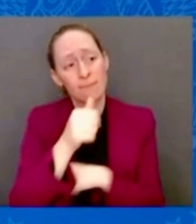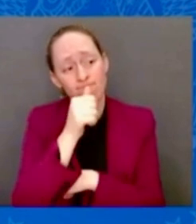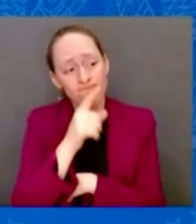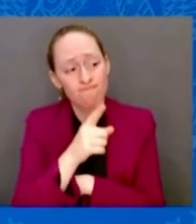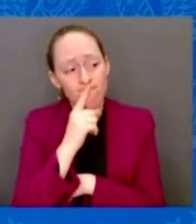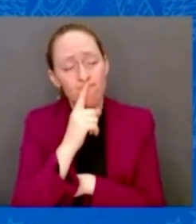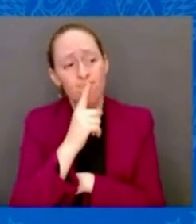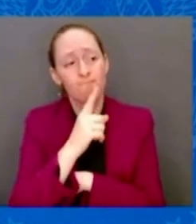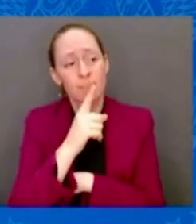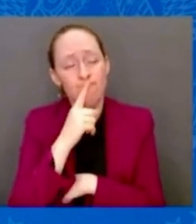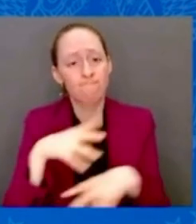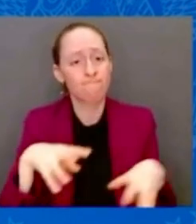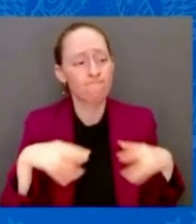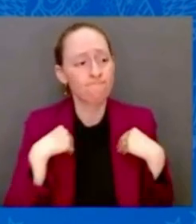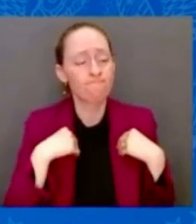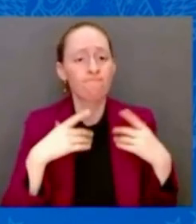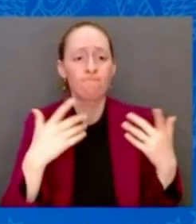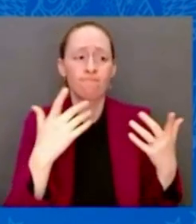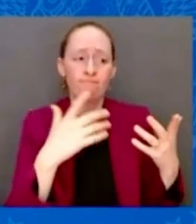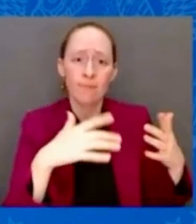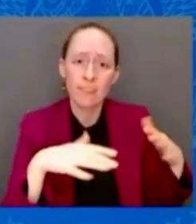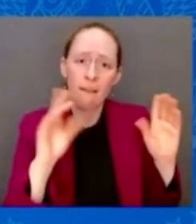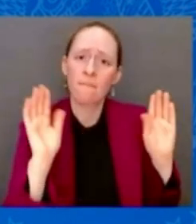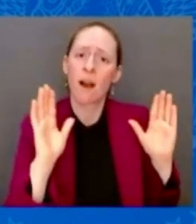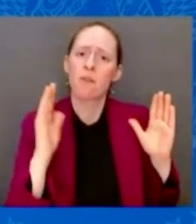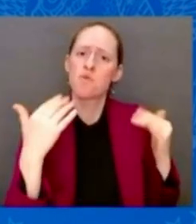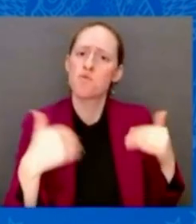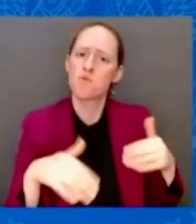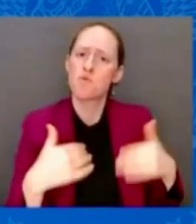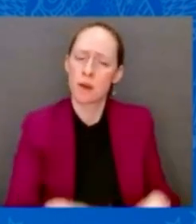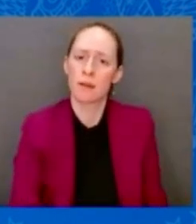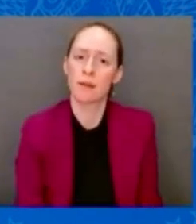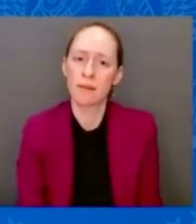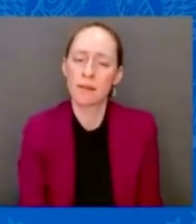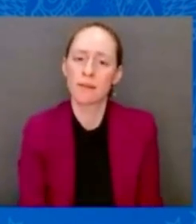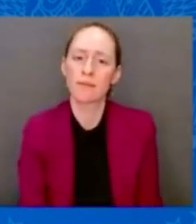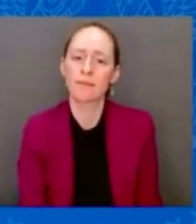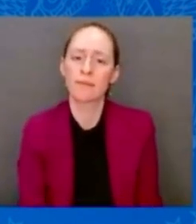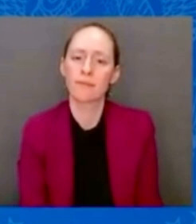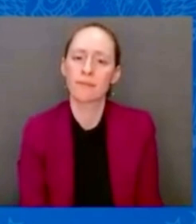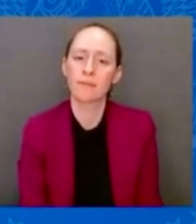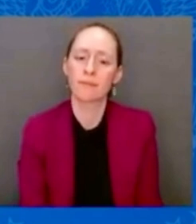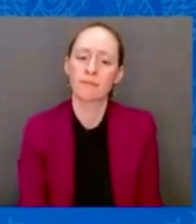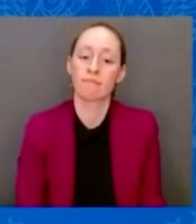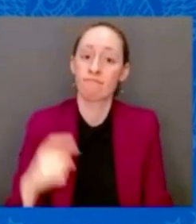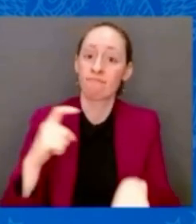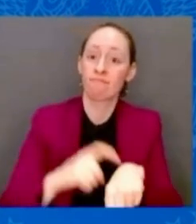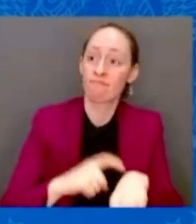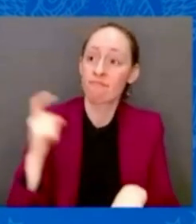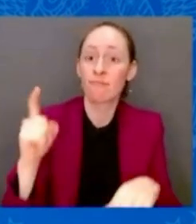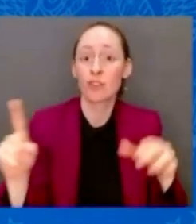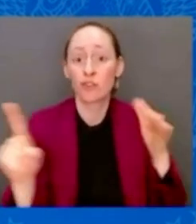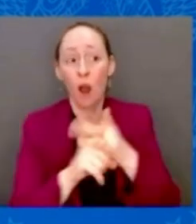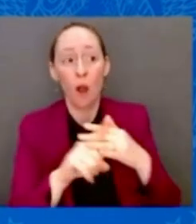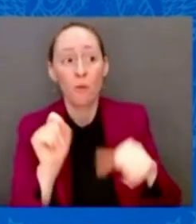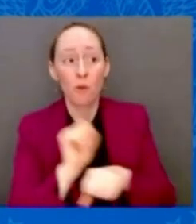in the area where you may be working out of, they hear that alarm go off, they hear that siren go off, they wonder.